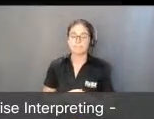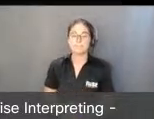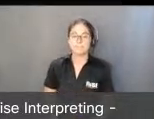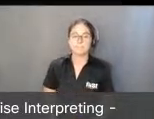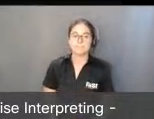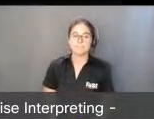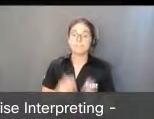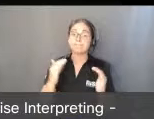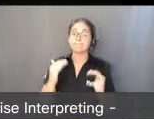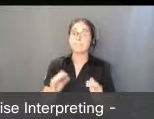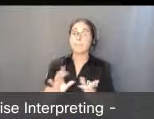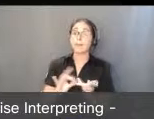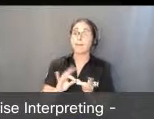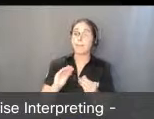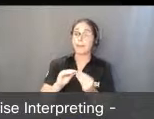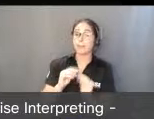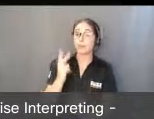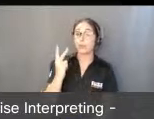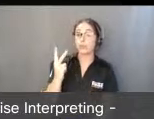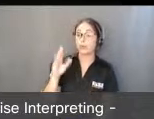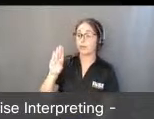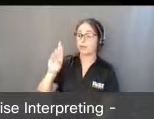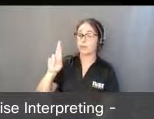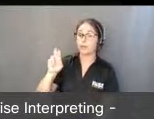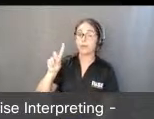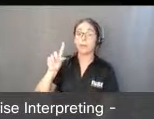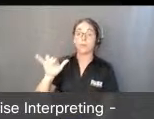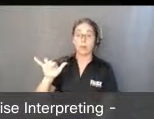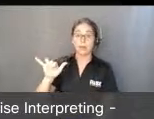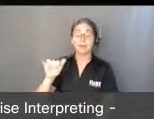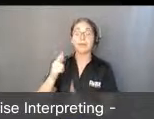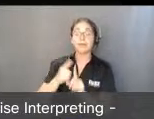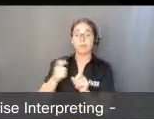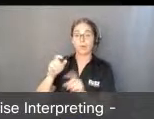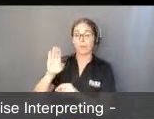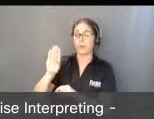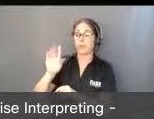Public comment number three, Brandy Ritzy, Bloomington High School teacher.